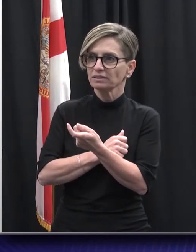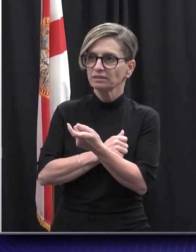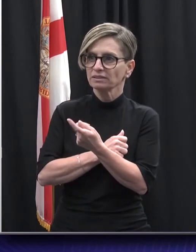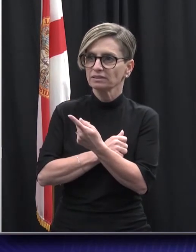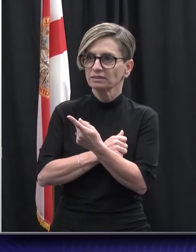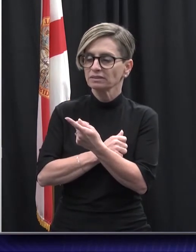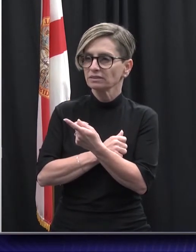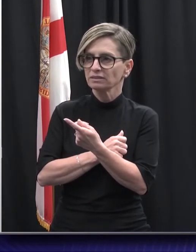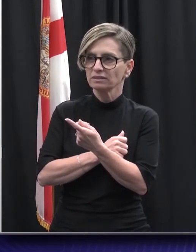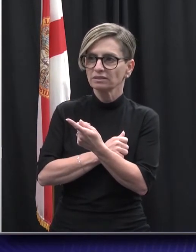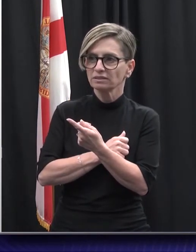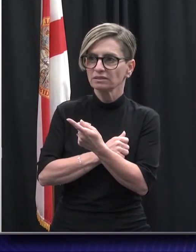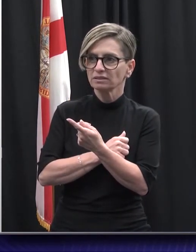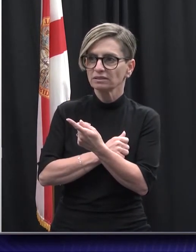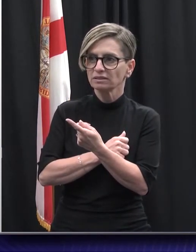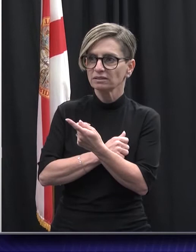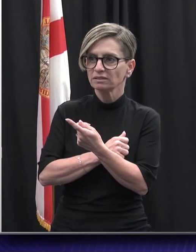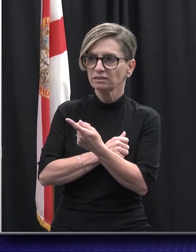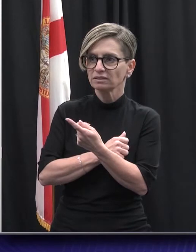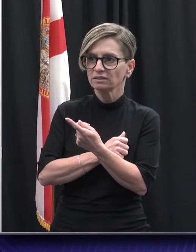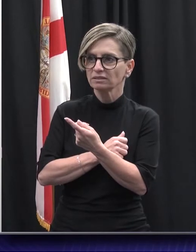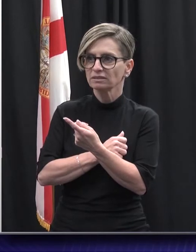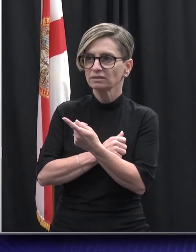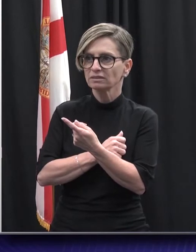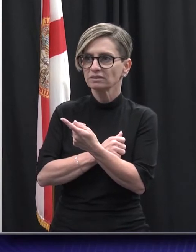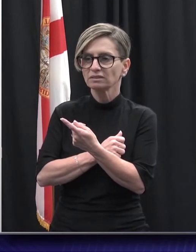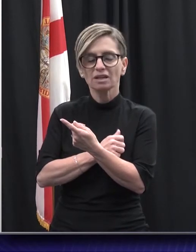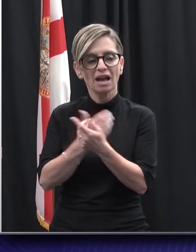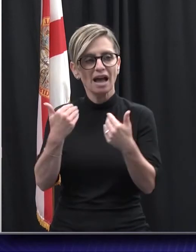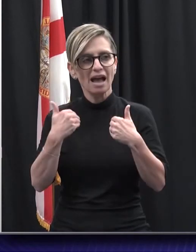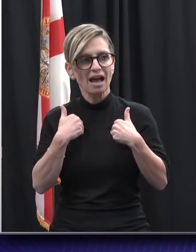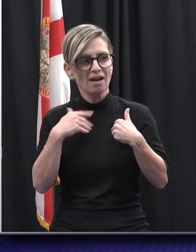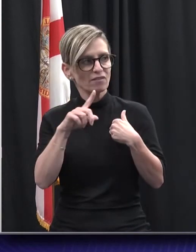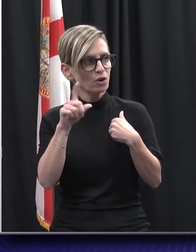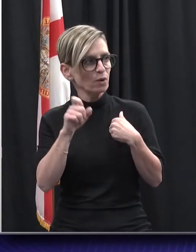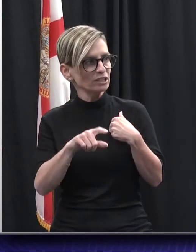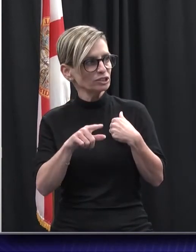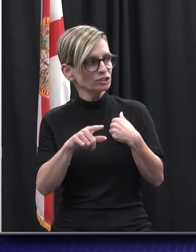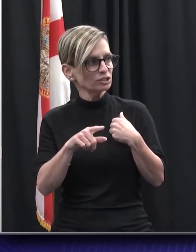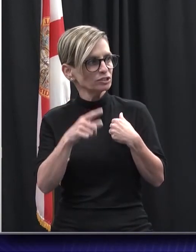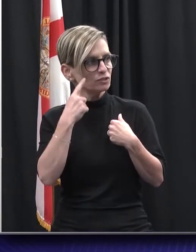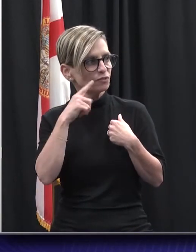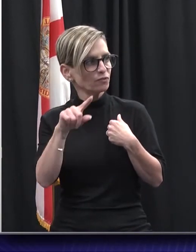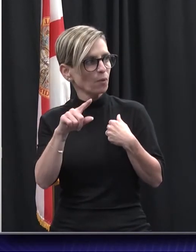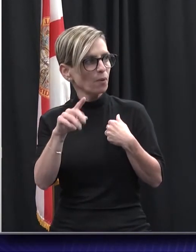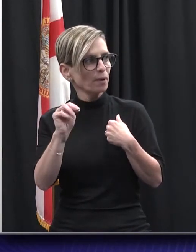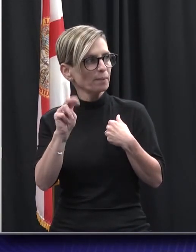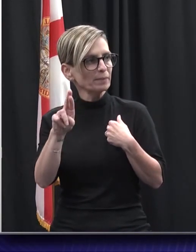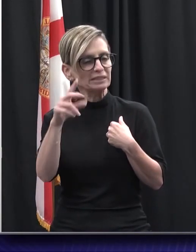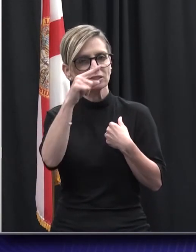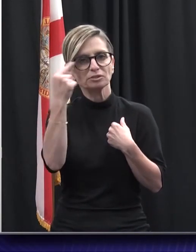I was going to see if Mr. Blackburn would be willing to answer a question.